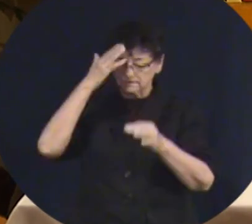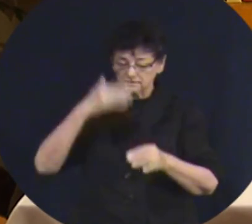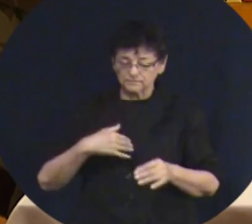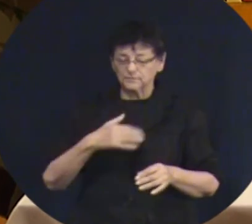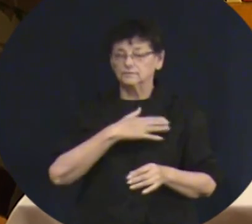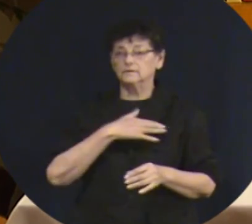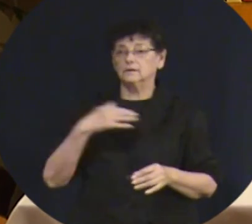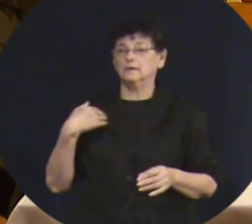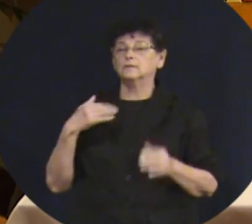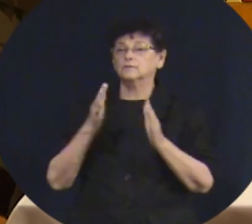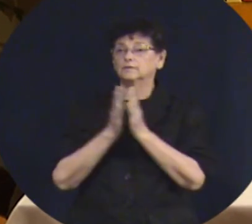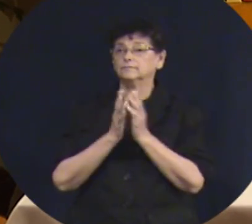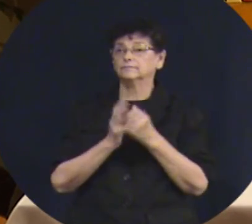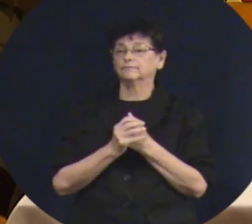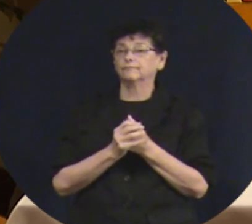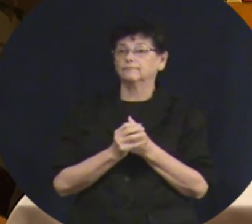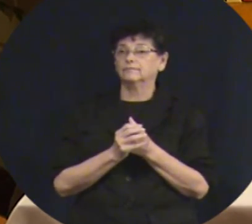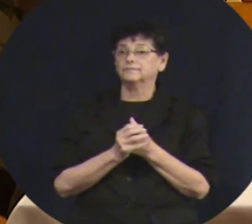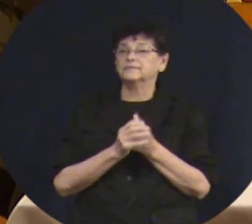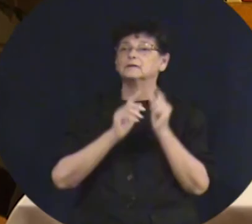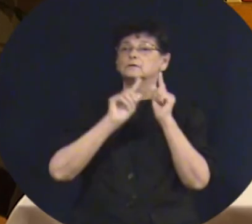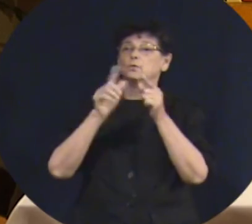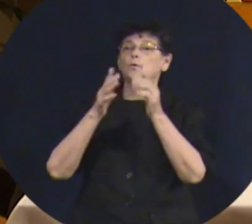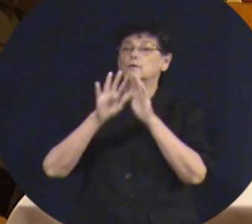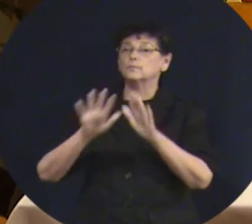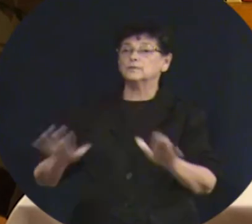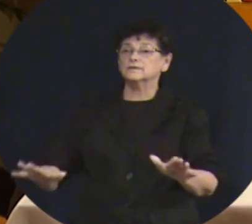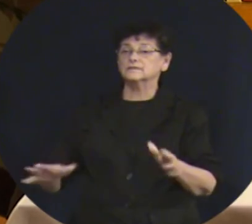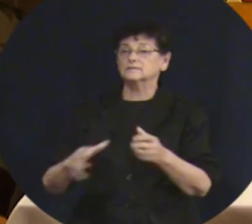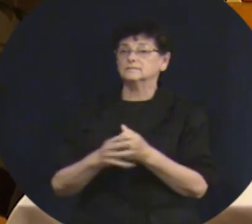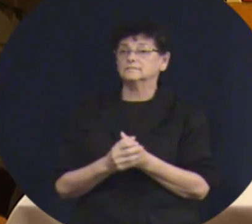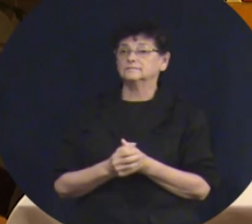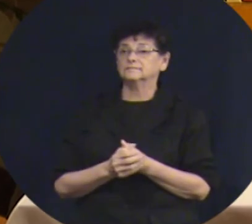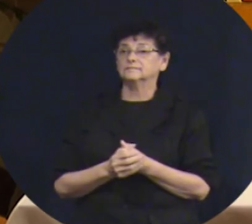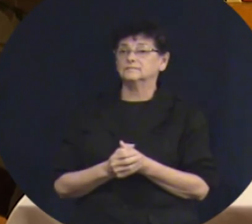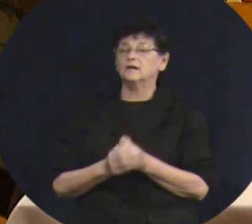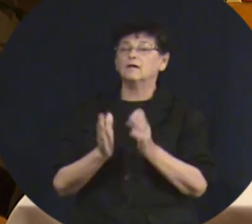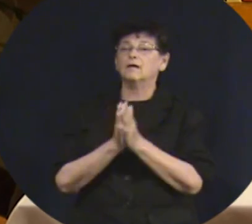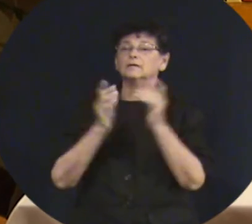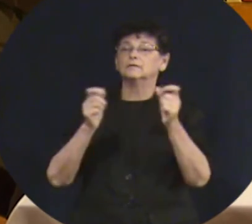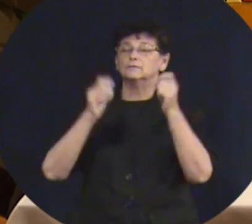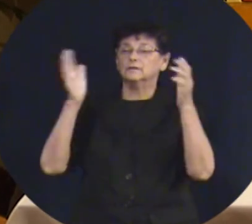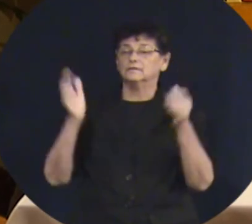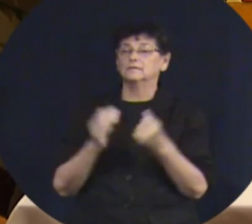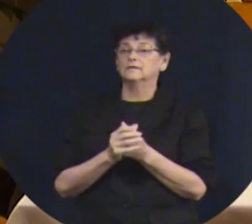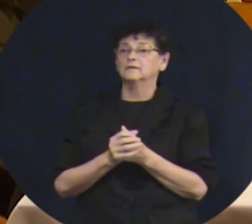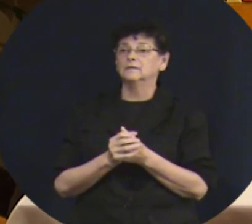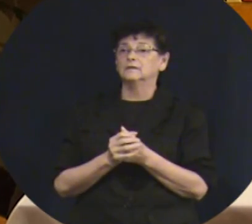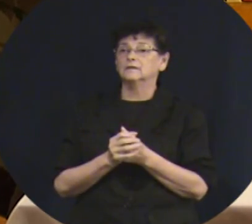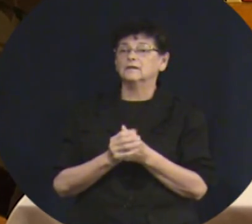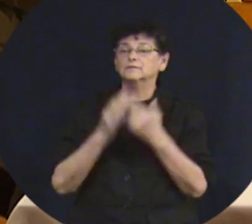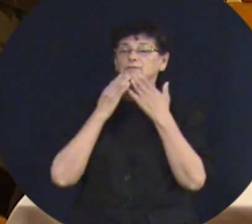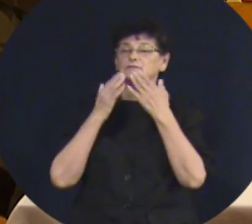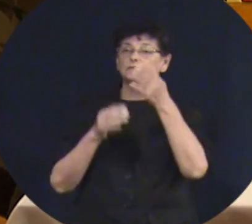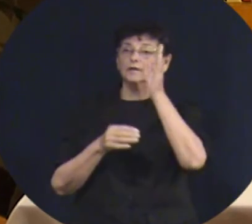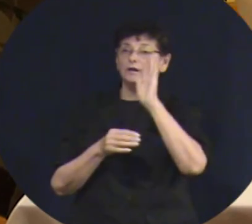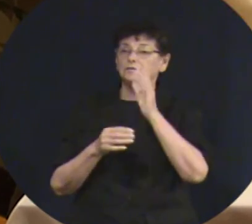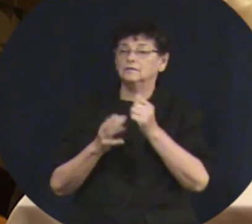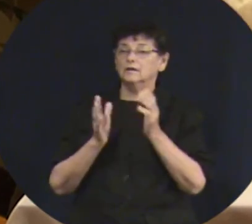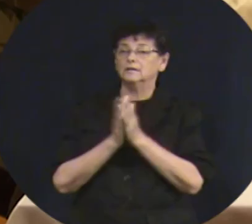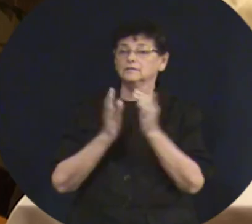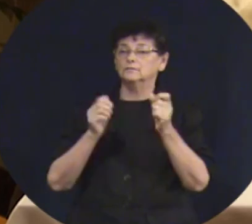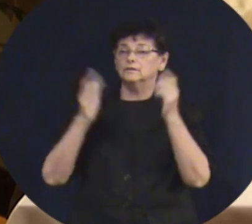Holy Spirit. Amen. Go in peace. Alleluia, alleluia. Thanks be to